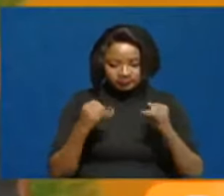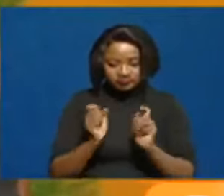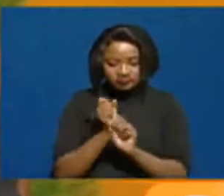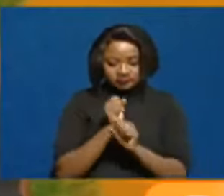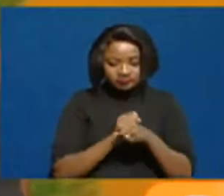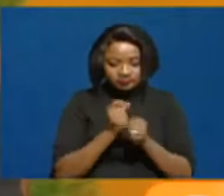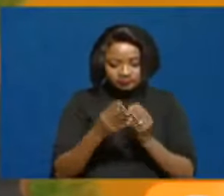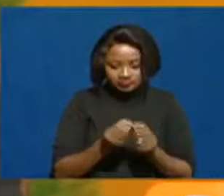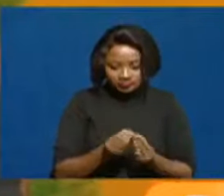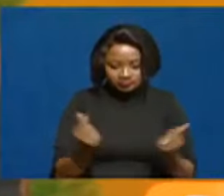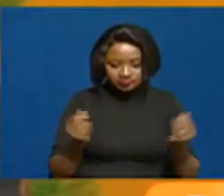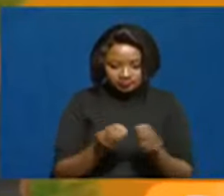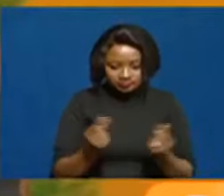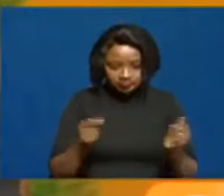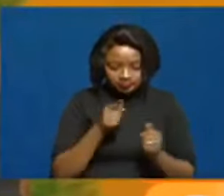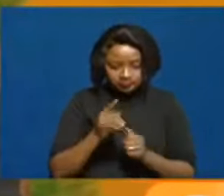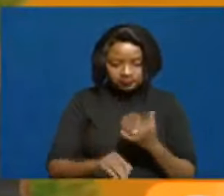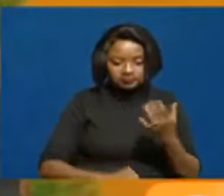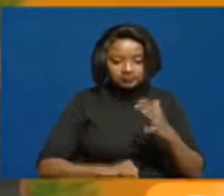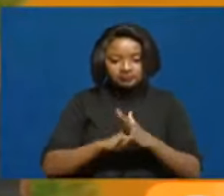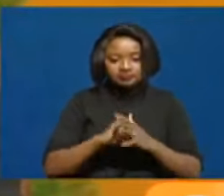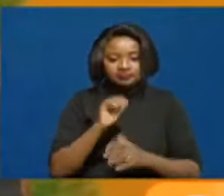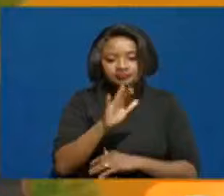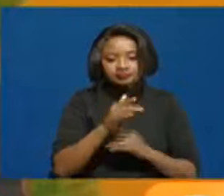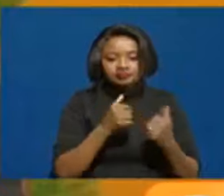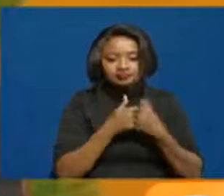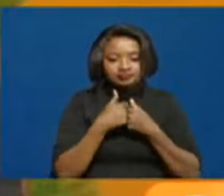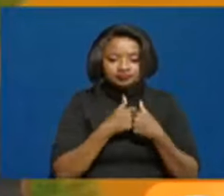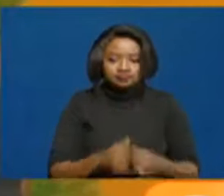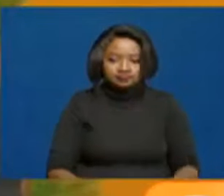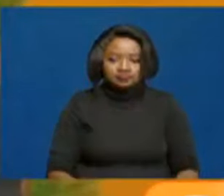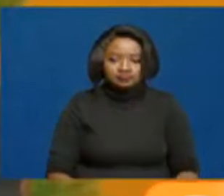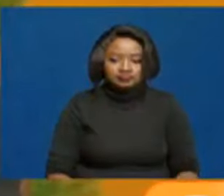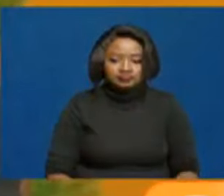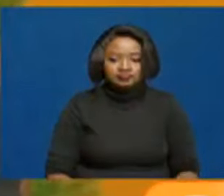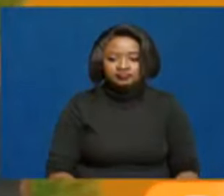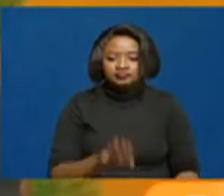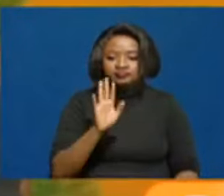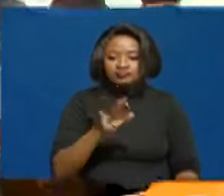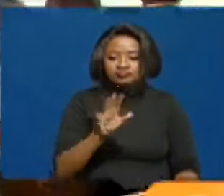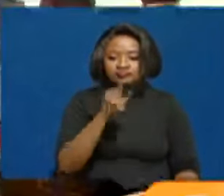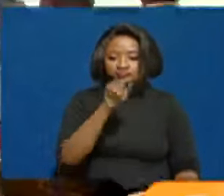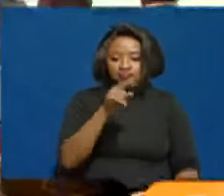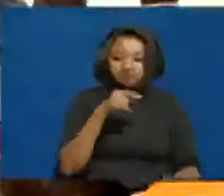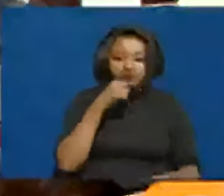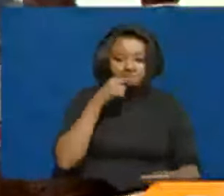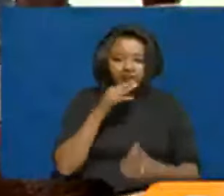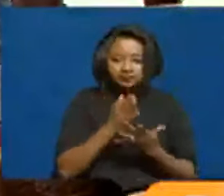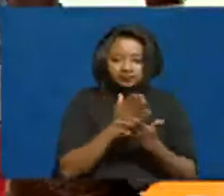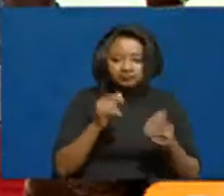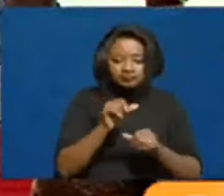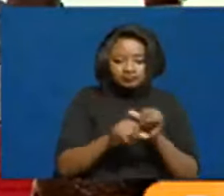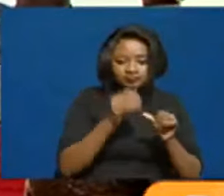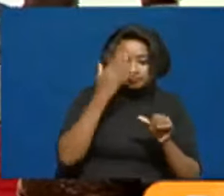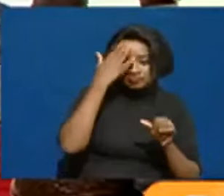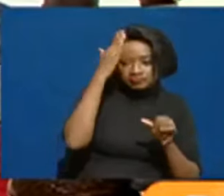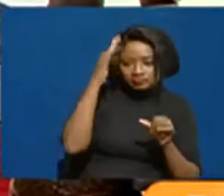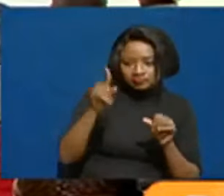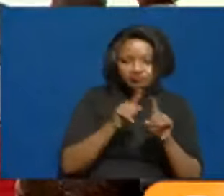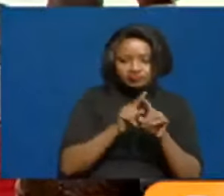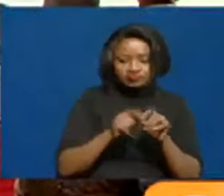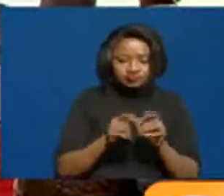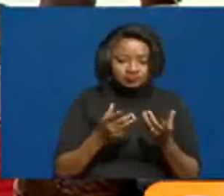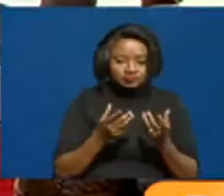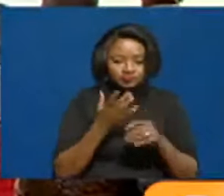are directly speaking to the challenges that they are facing. Okay. Waziri, you mentioned something about awareness and segregation of